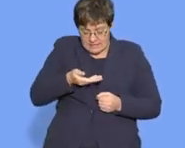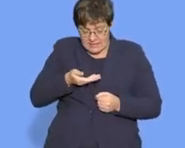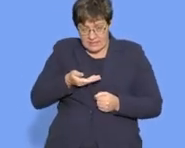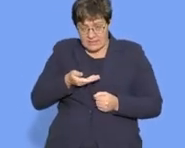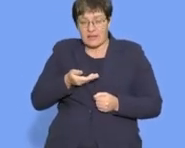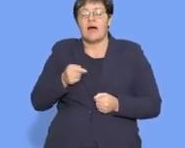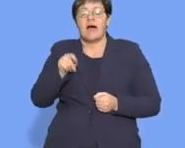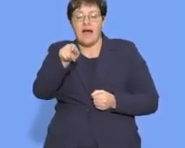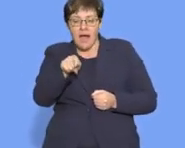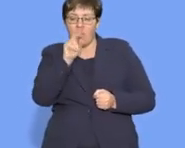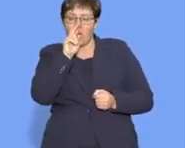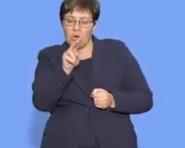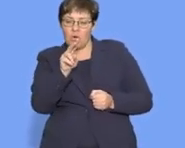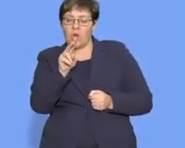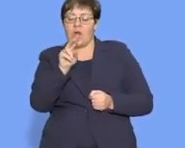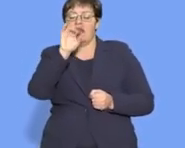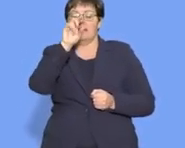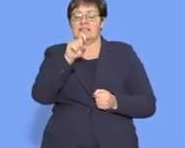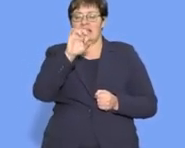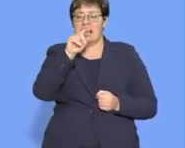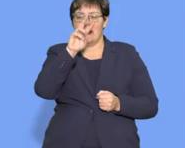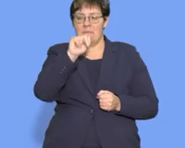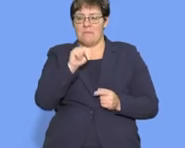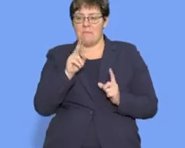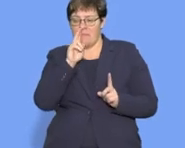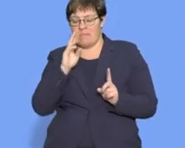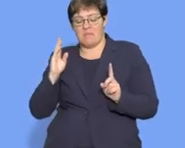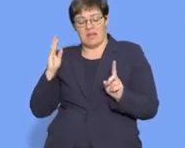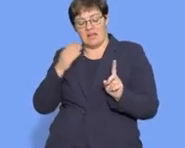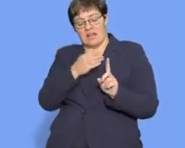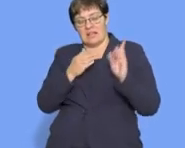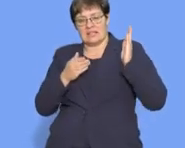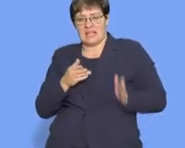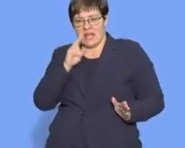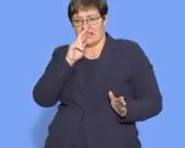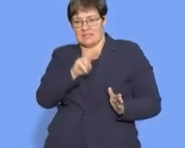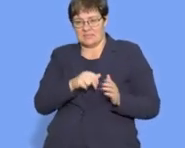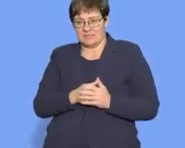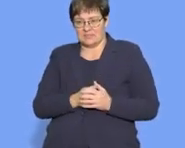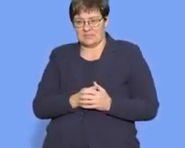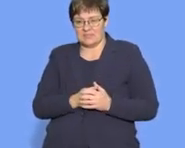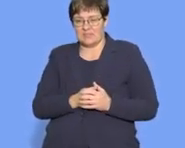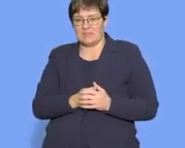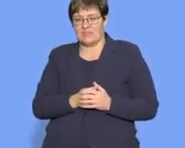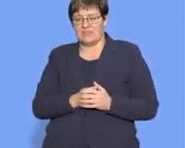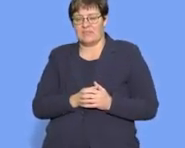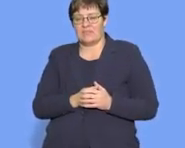you are looking at the xylem vessels from the side. So this is called